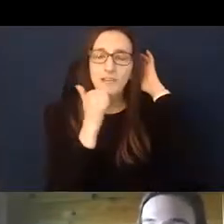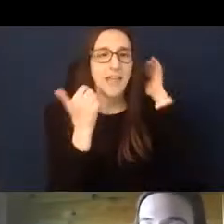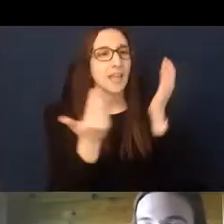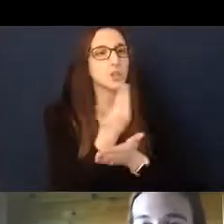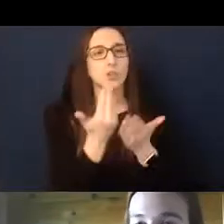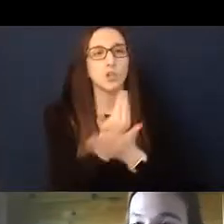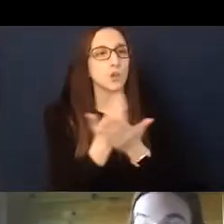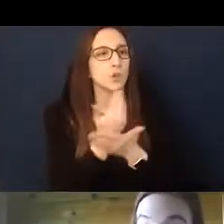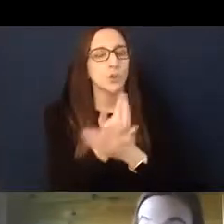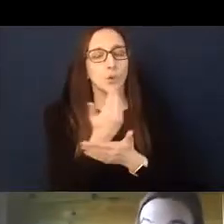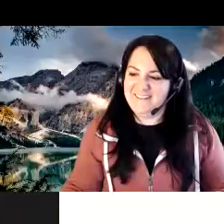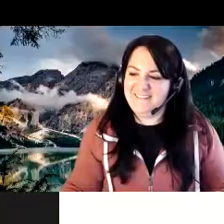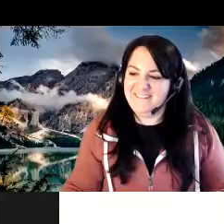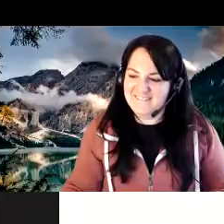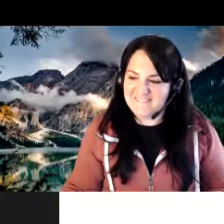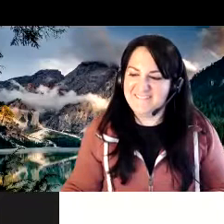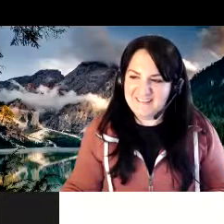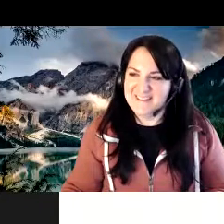the nutrition things that I don't know.